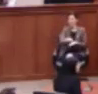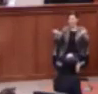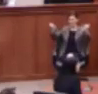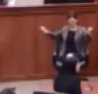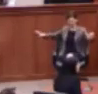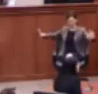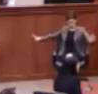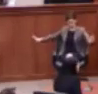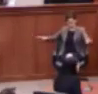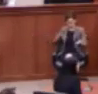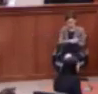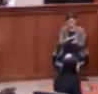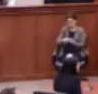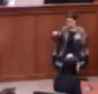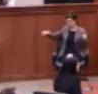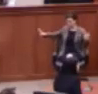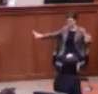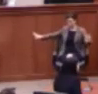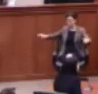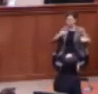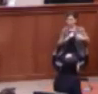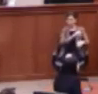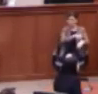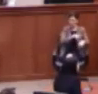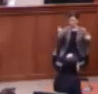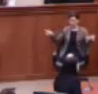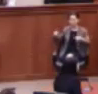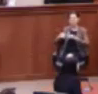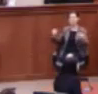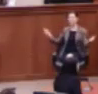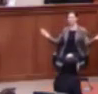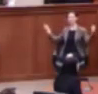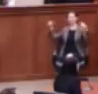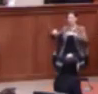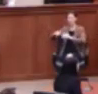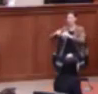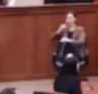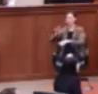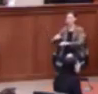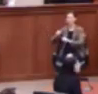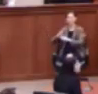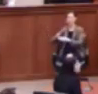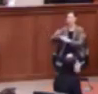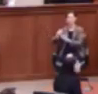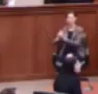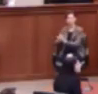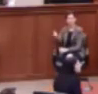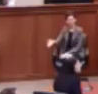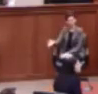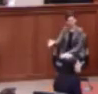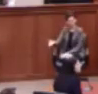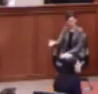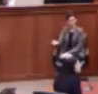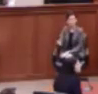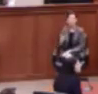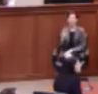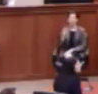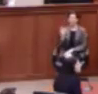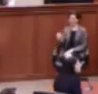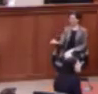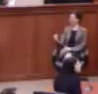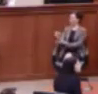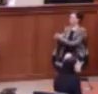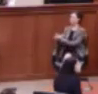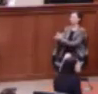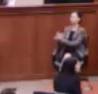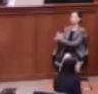respective schools under those respective principals, but come to that facility to take their career courses. And so that's one of the schools that we've